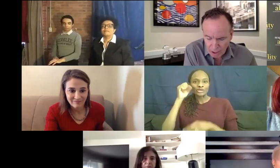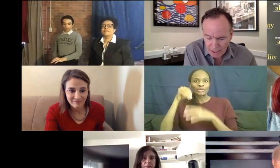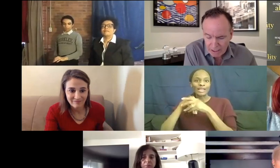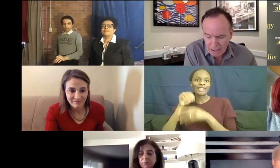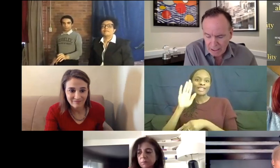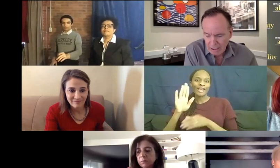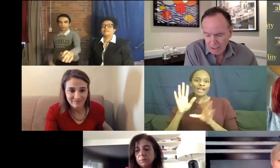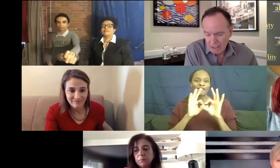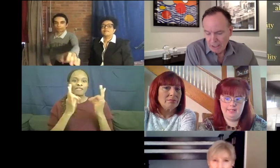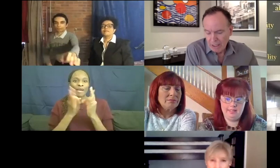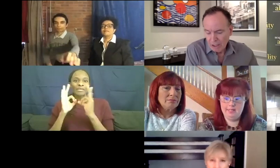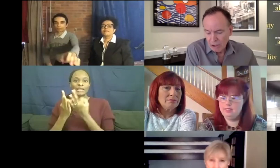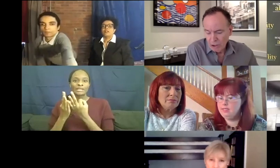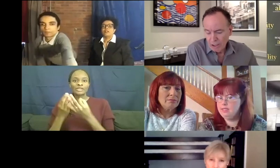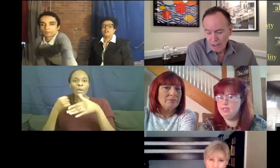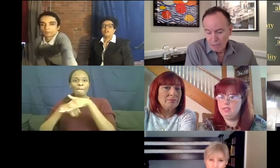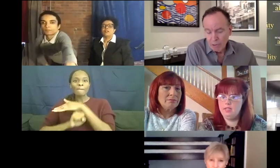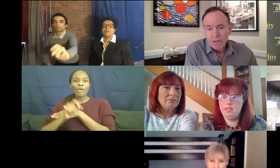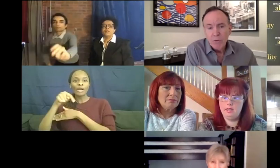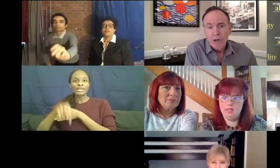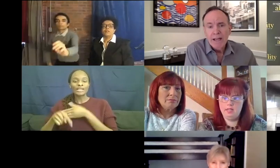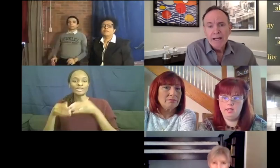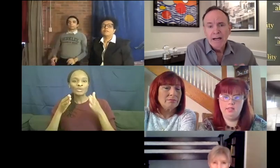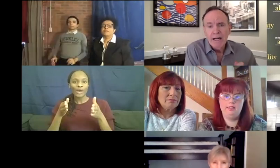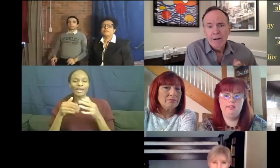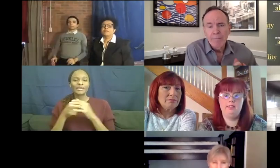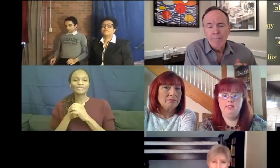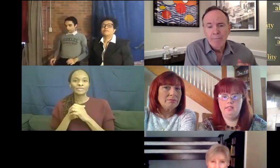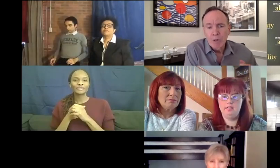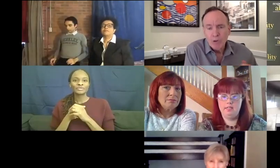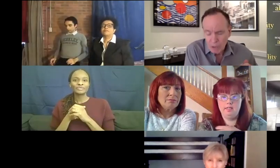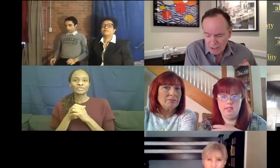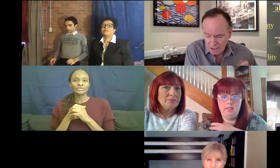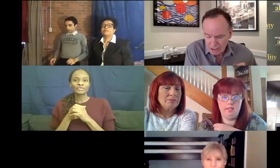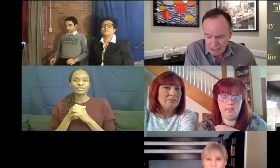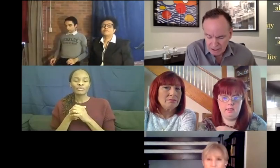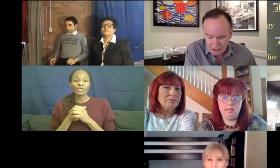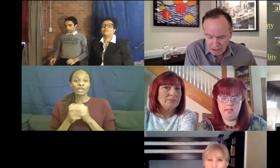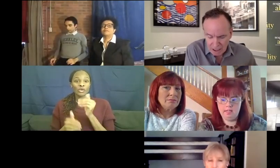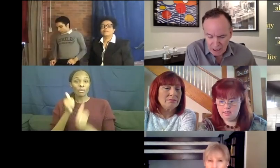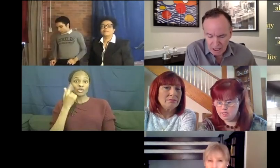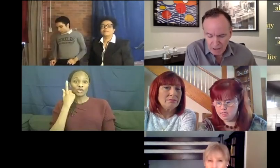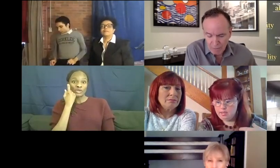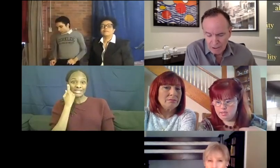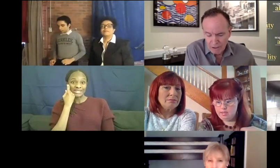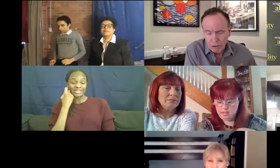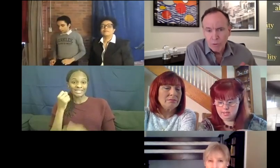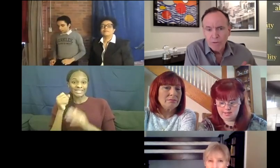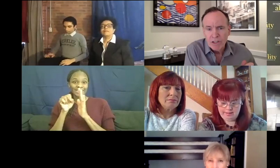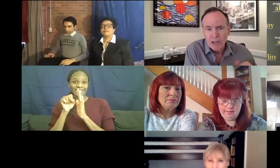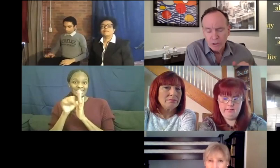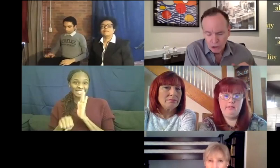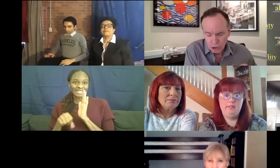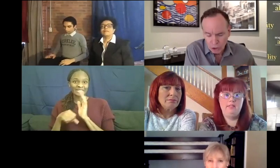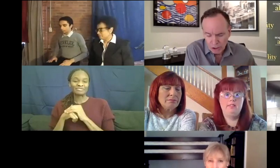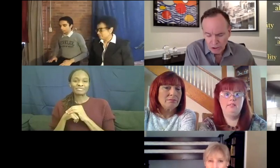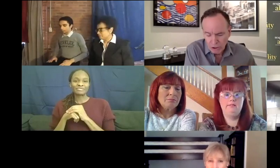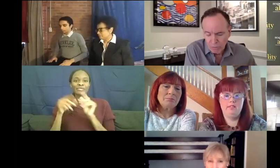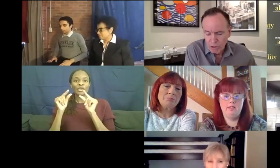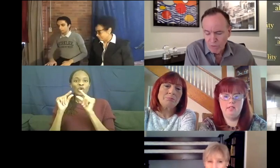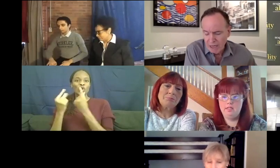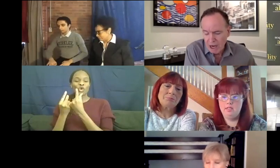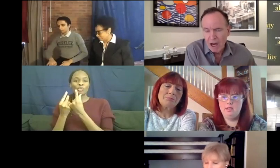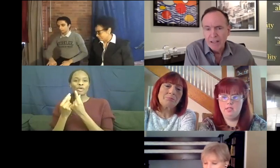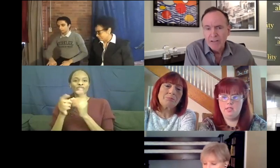Born This Way, including, Born This Way, um, most recent season, um, a group of digital shorts